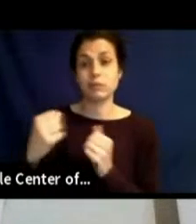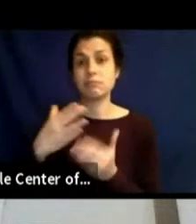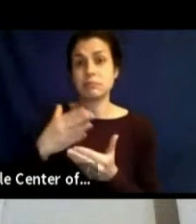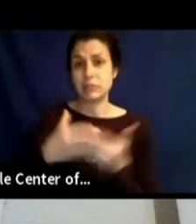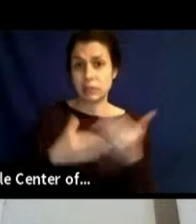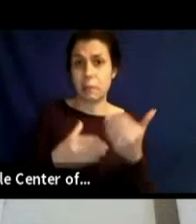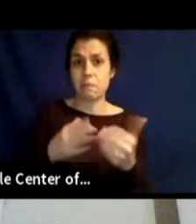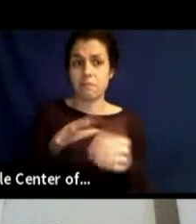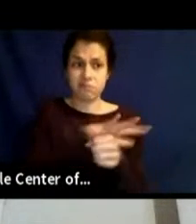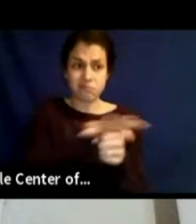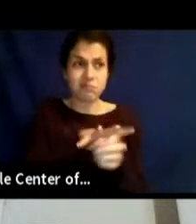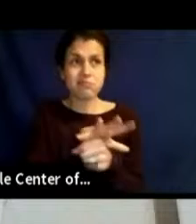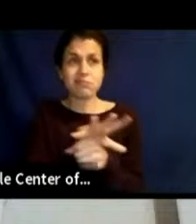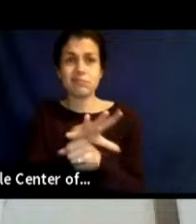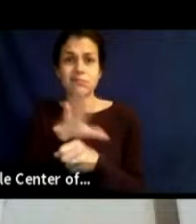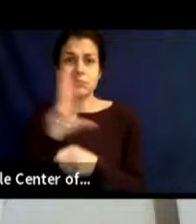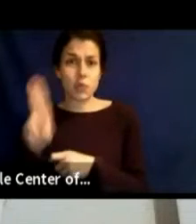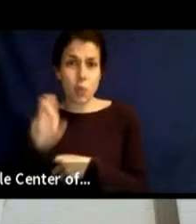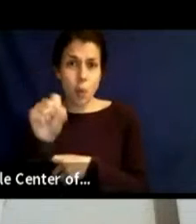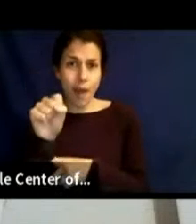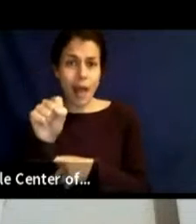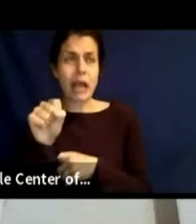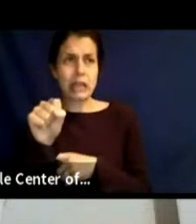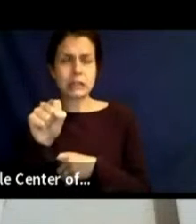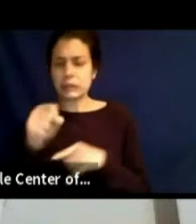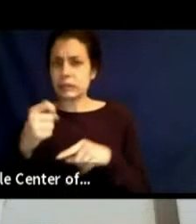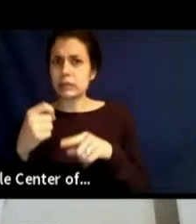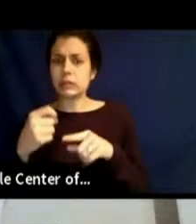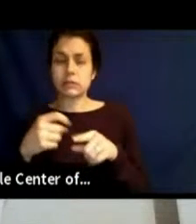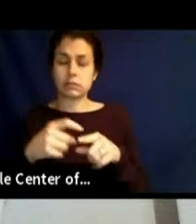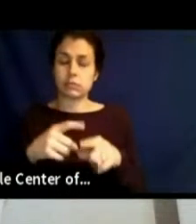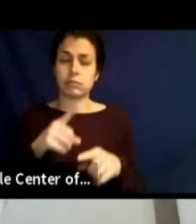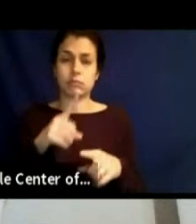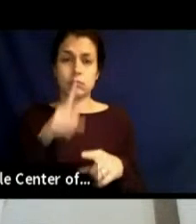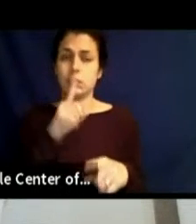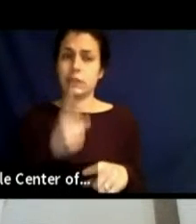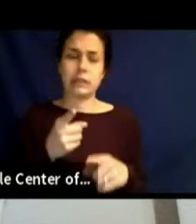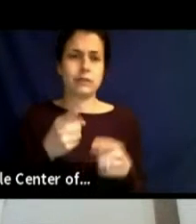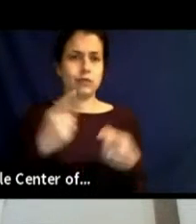least our systems are allowing us to accept some of those patients. So,